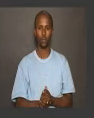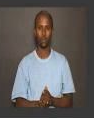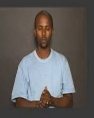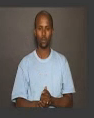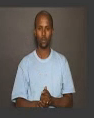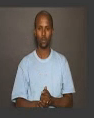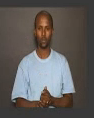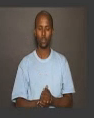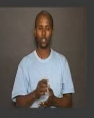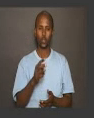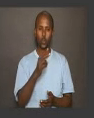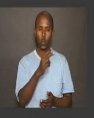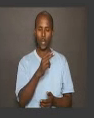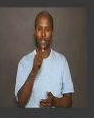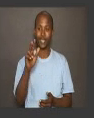144,